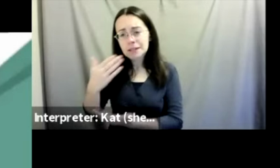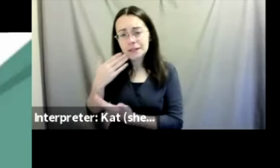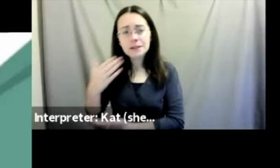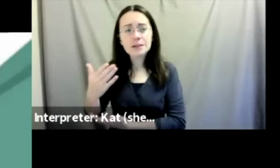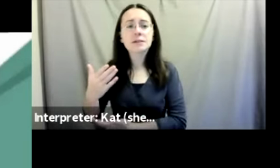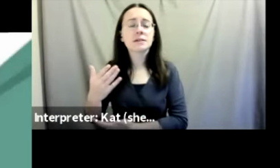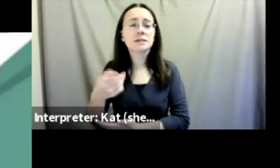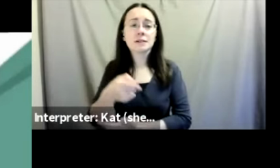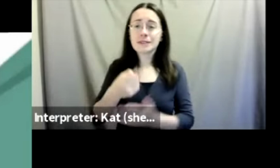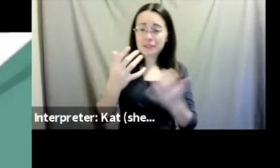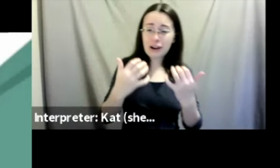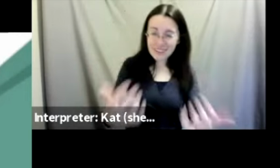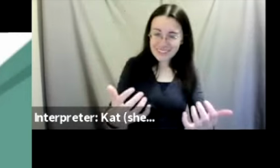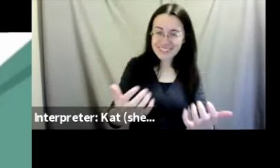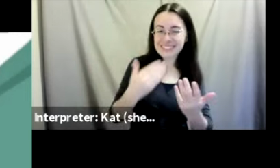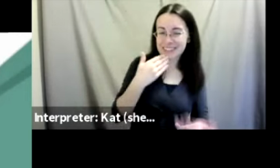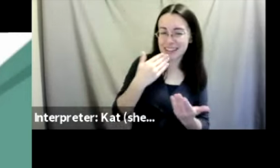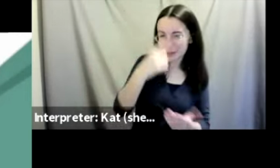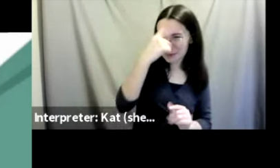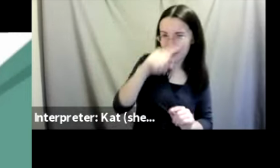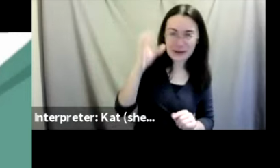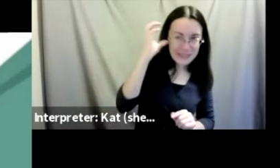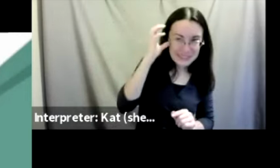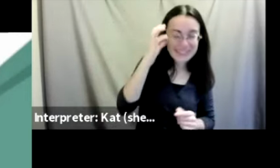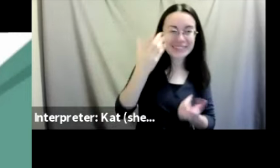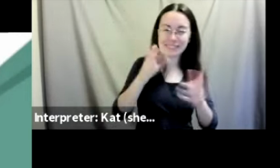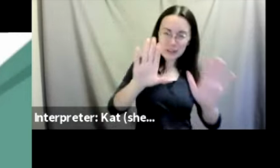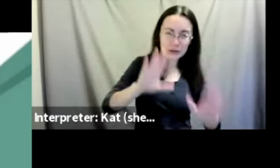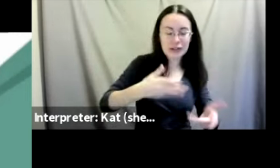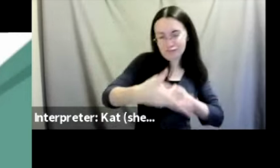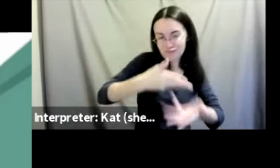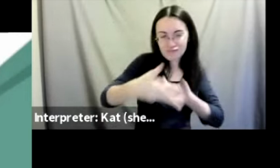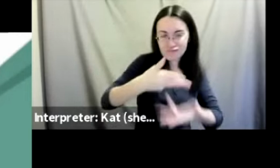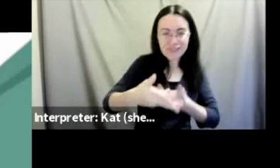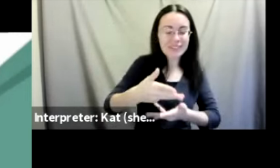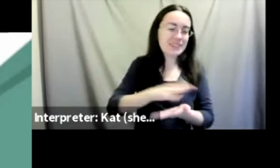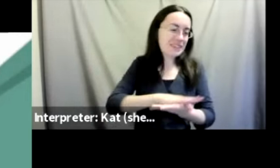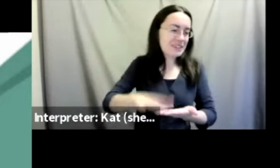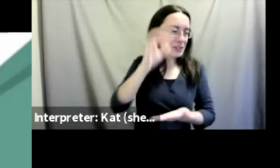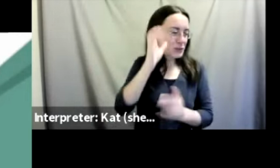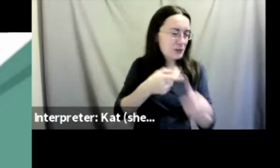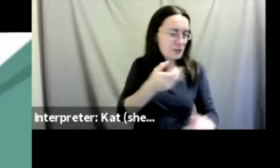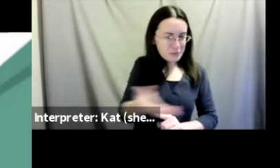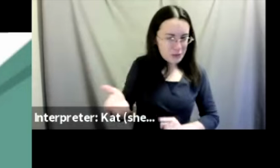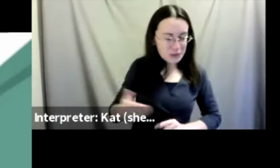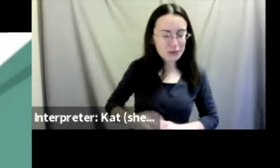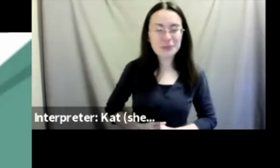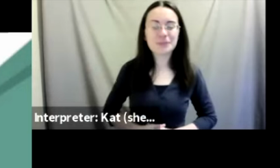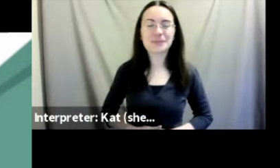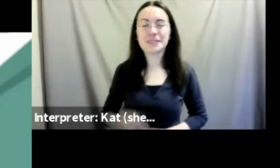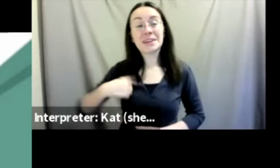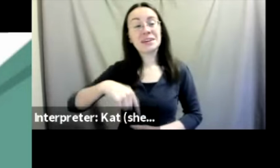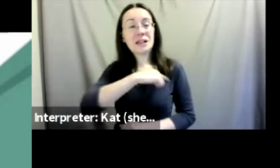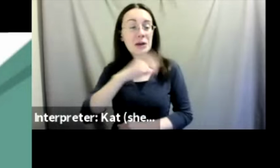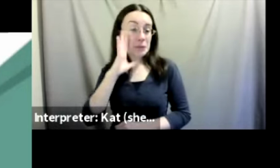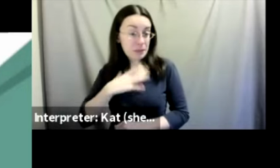our attendees for coming and for being a great engaging audience. It was really great to hear from you, and we'd like to continue to hear from